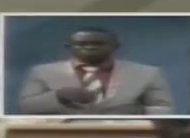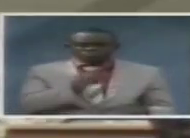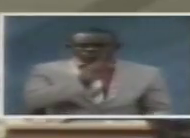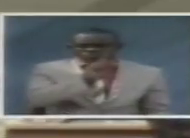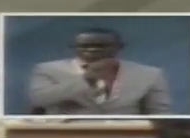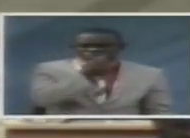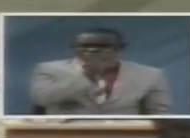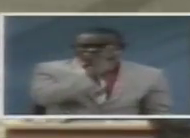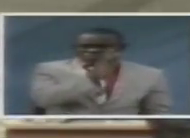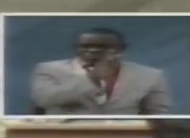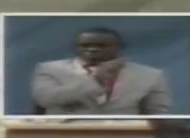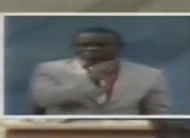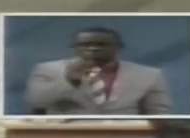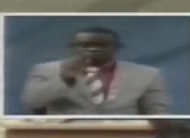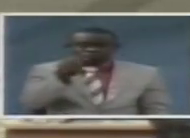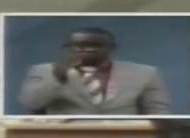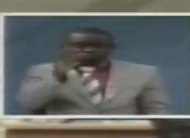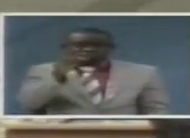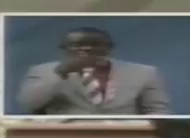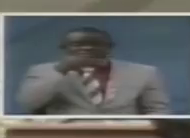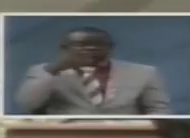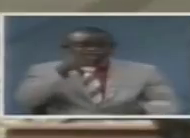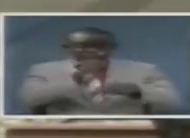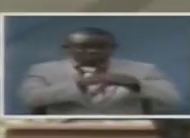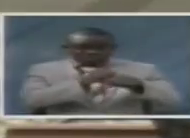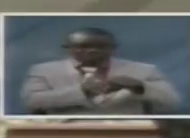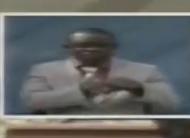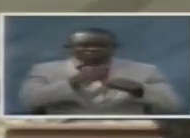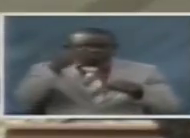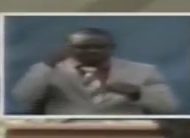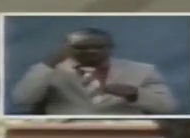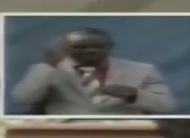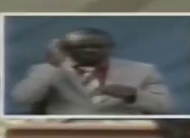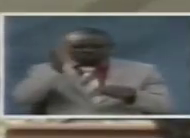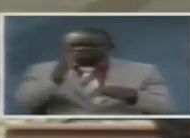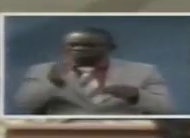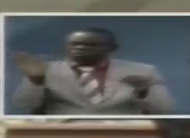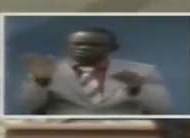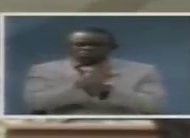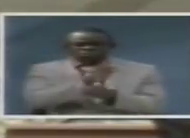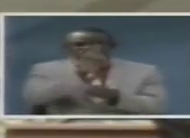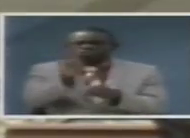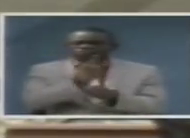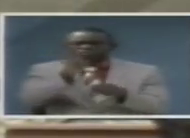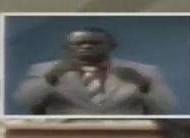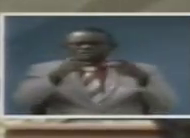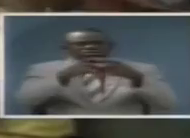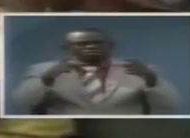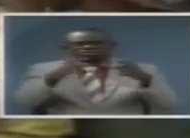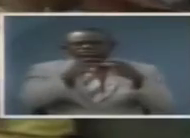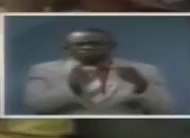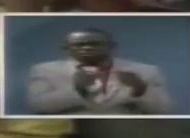and 2018 farming season will fully migrate to e-voucher system to cover 1